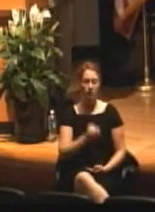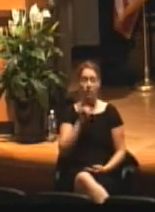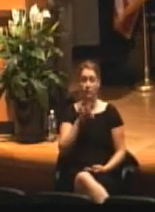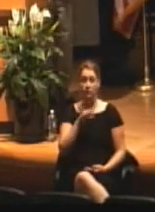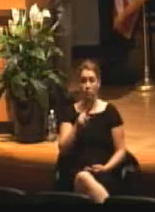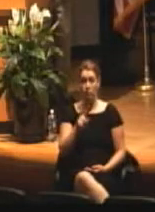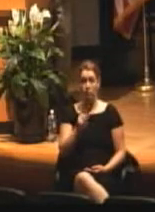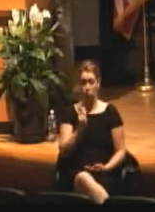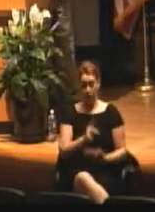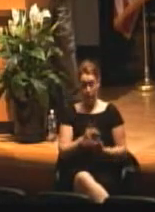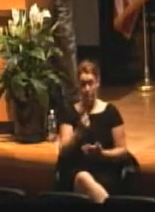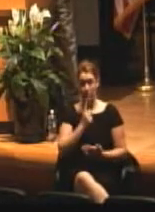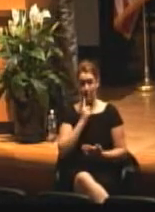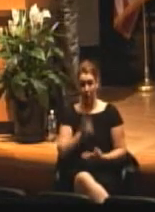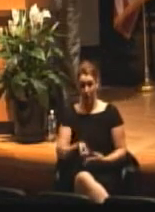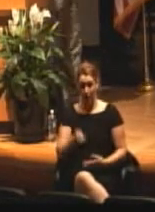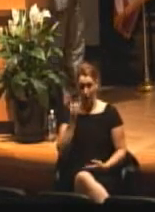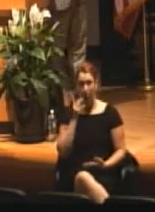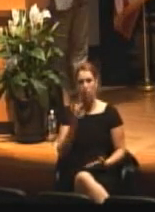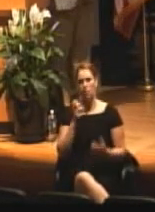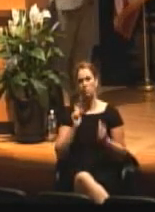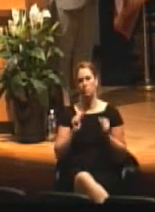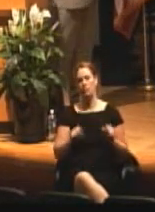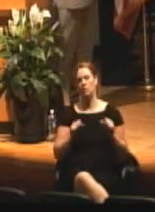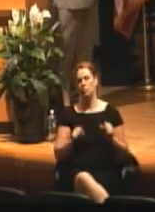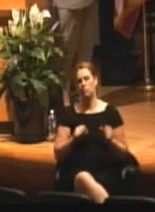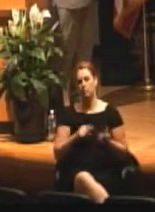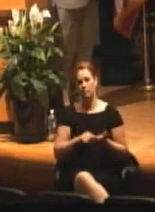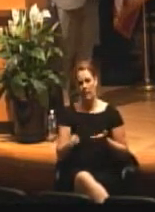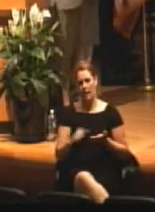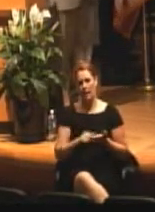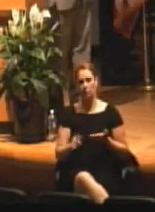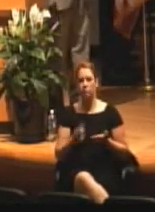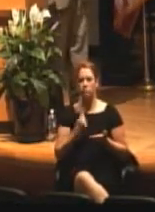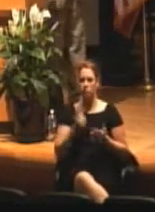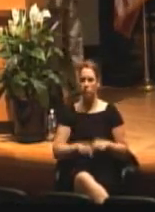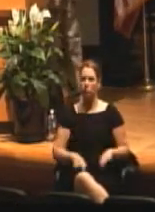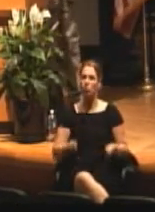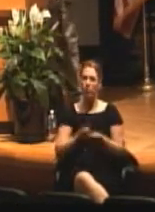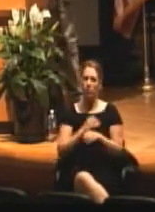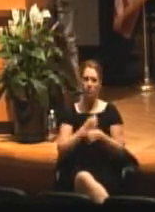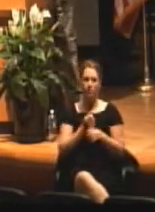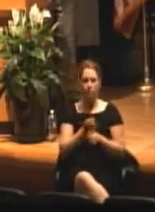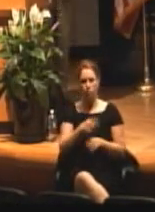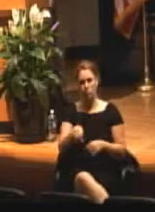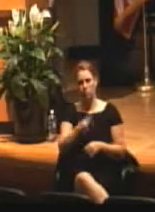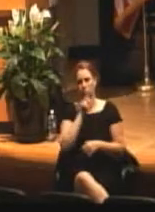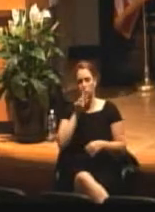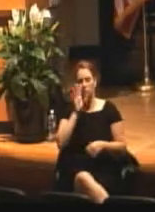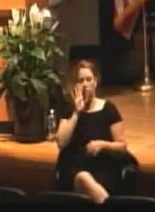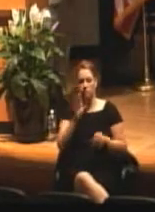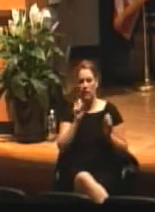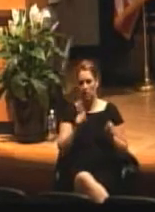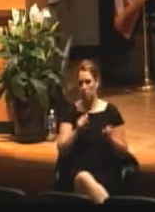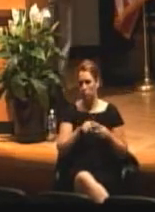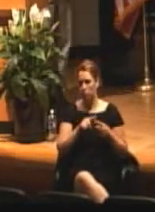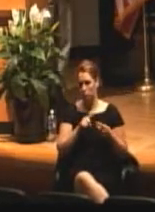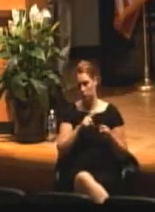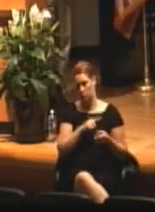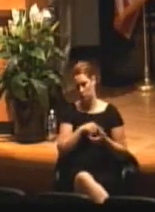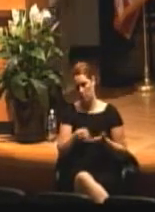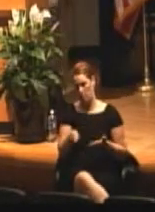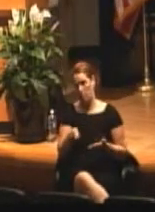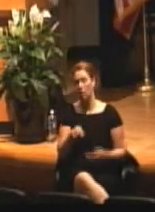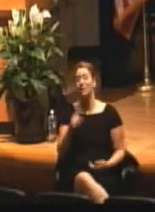obviously, you want to make sure you're going to be able to afford the payment. It's always about being comfortable with what you're going to pay on that monthly basis and understand, you know,